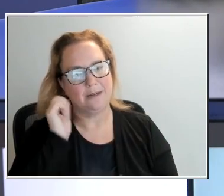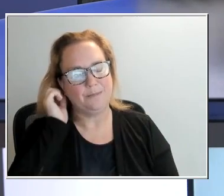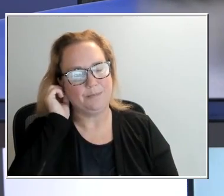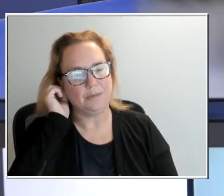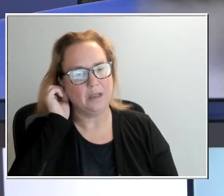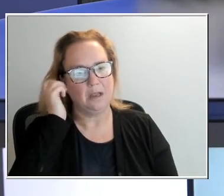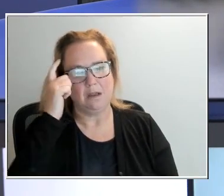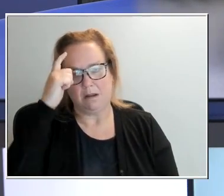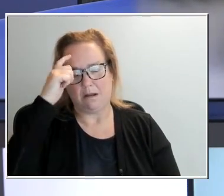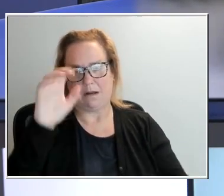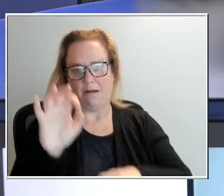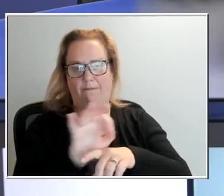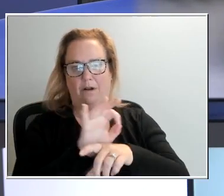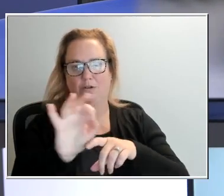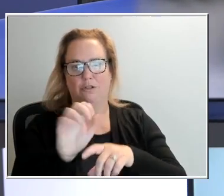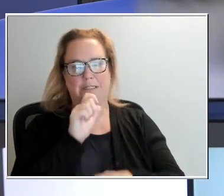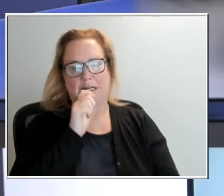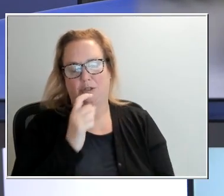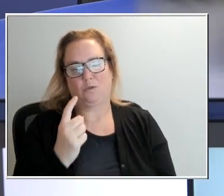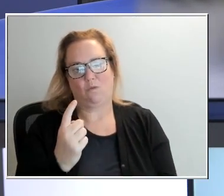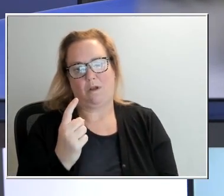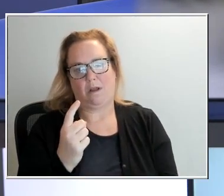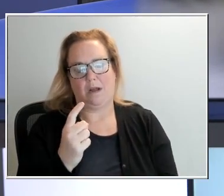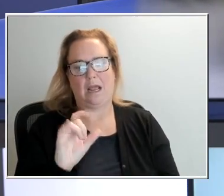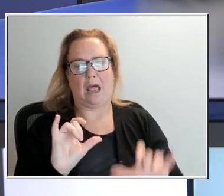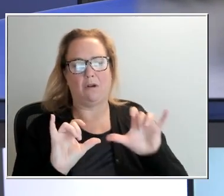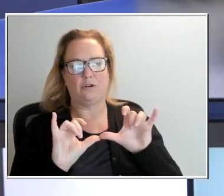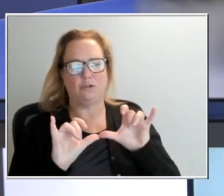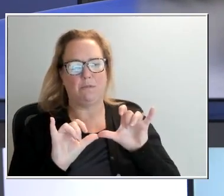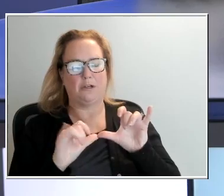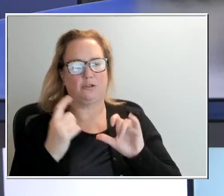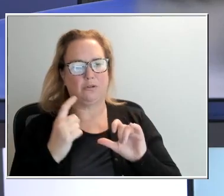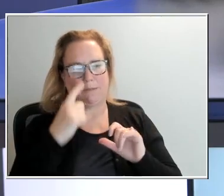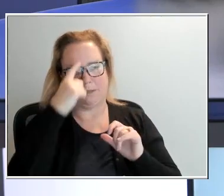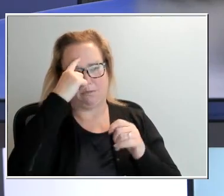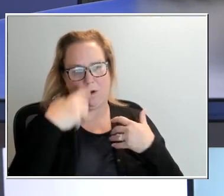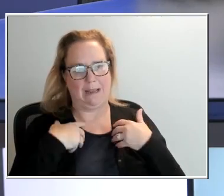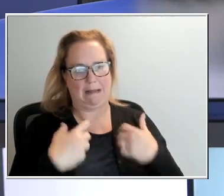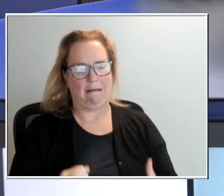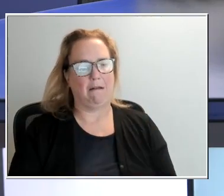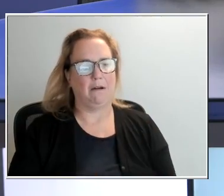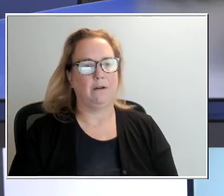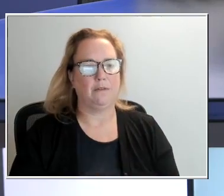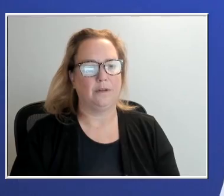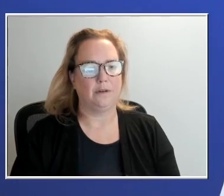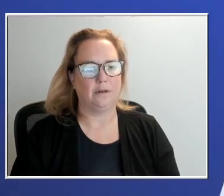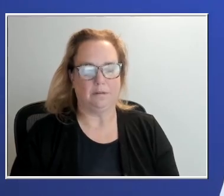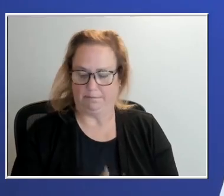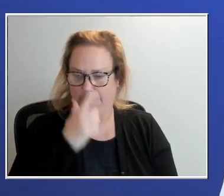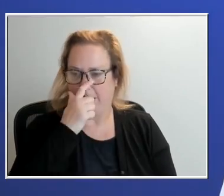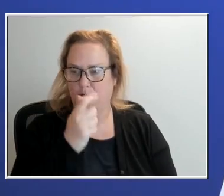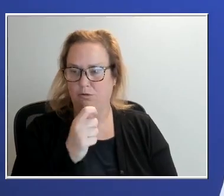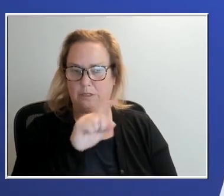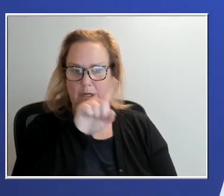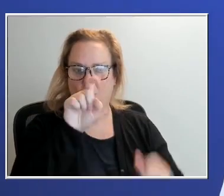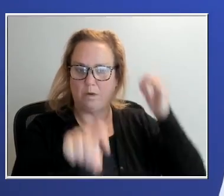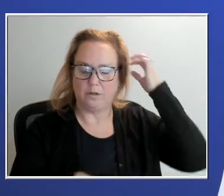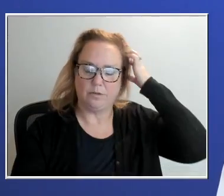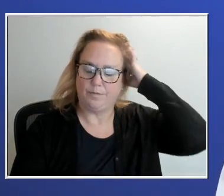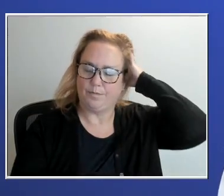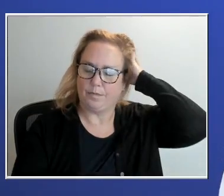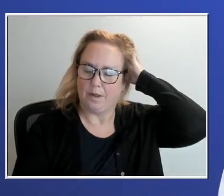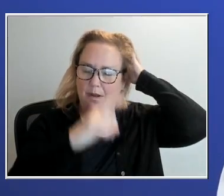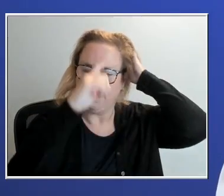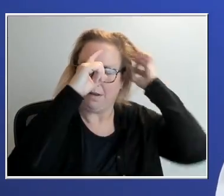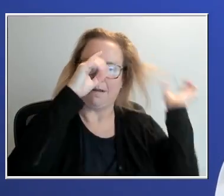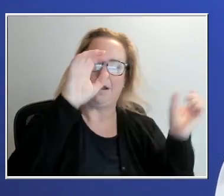not just one thing. How did you measure someone's brain health? Yeah, very interesting question. So cognitive function, the way